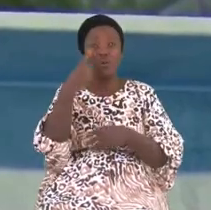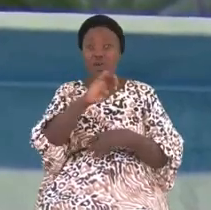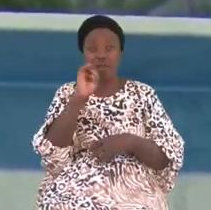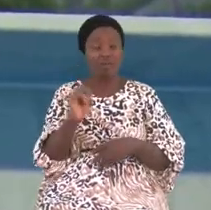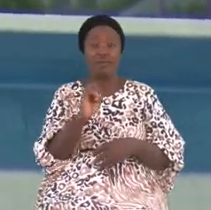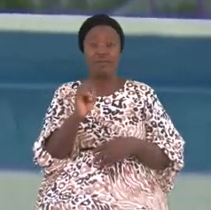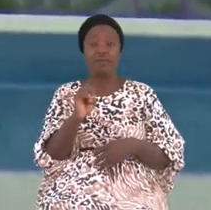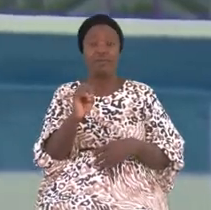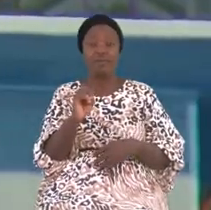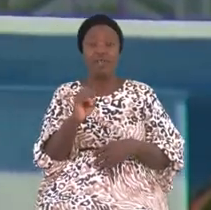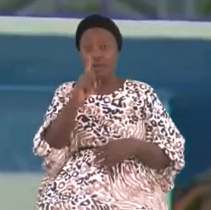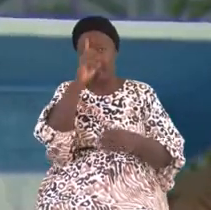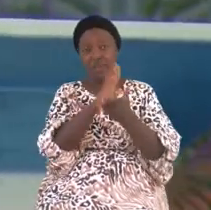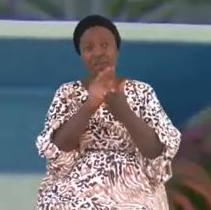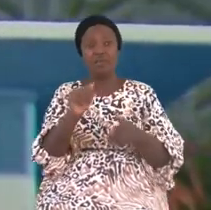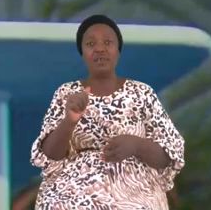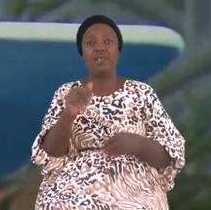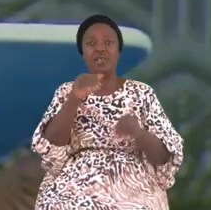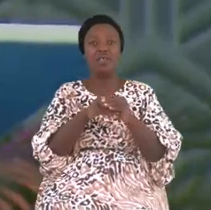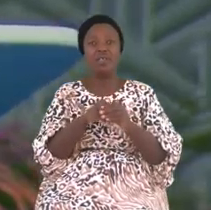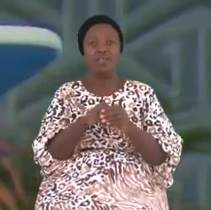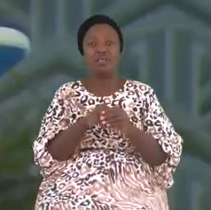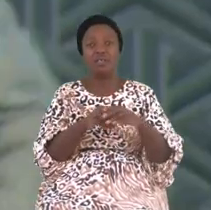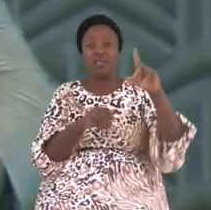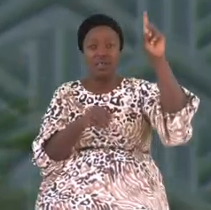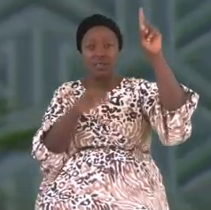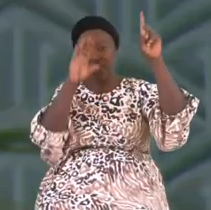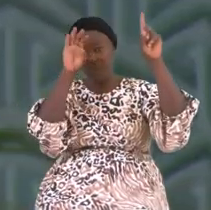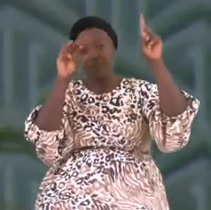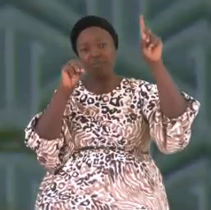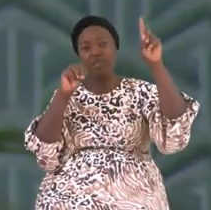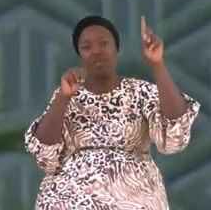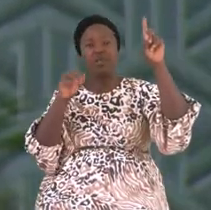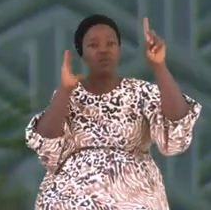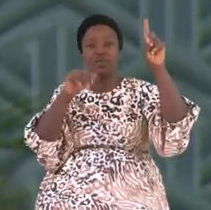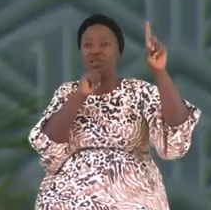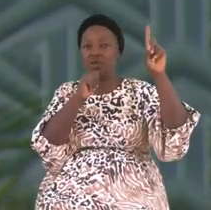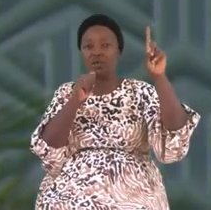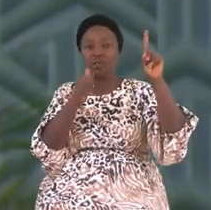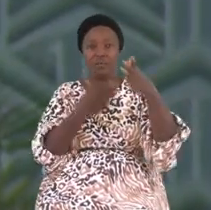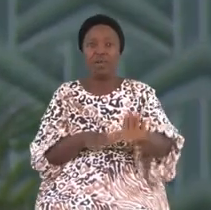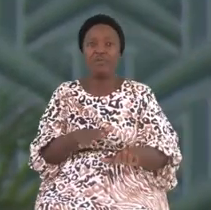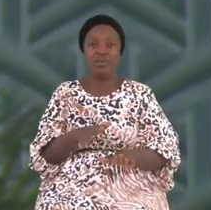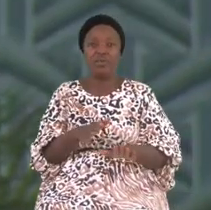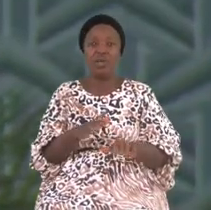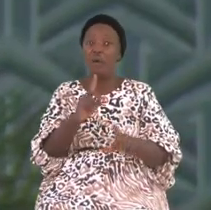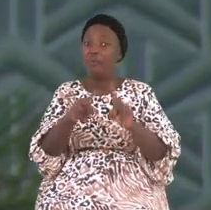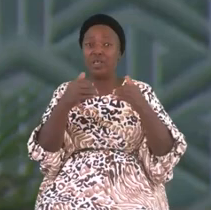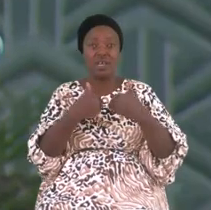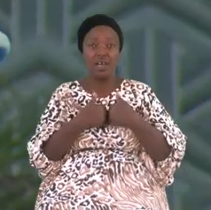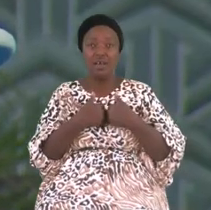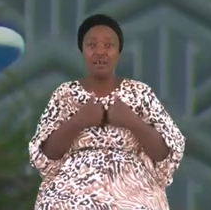whosoever believeth in him should not perish, but